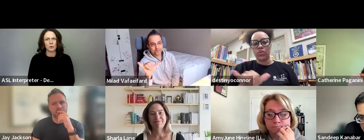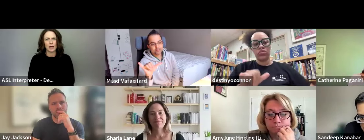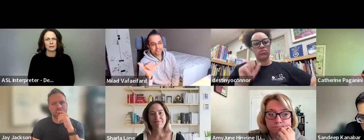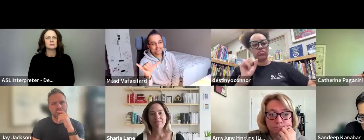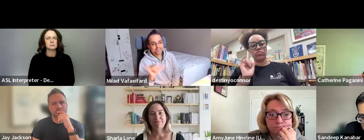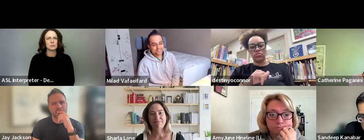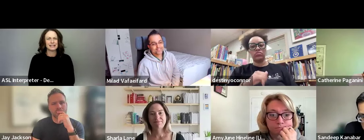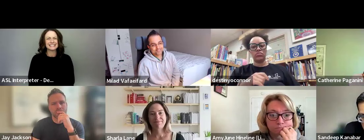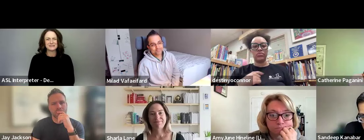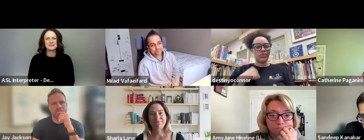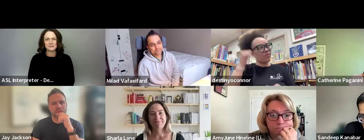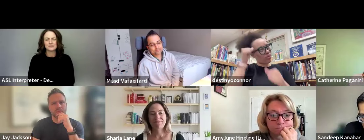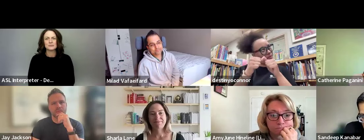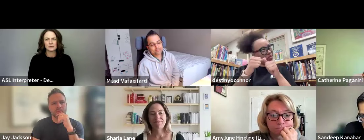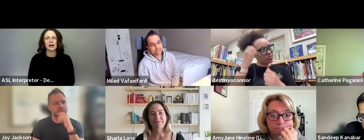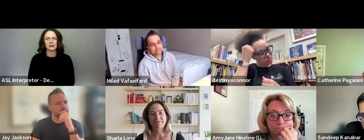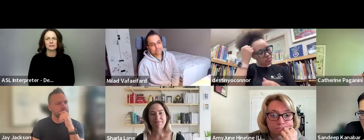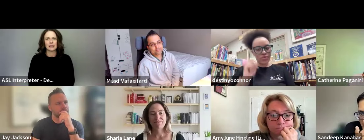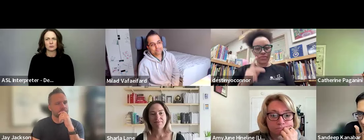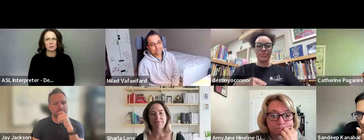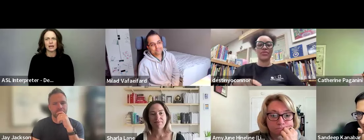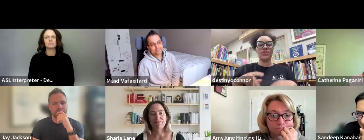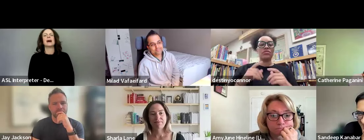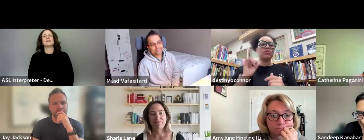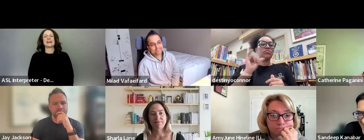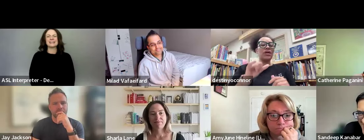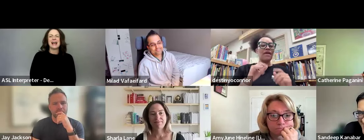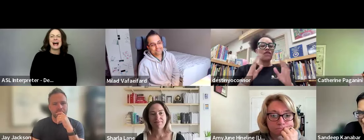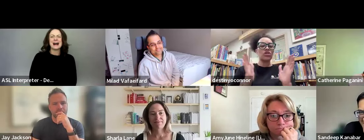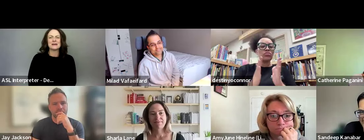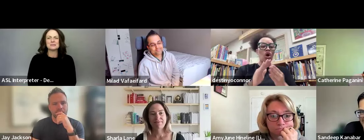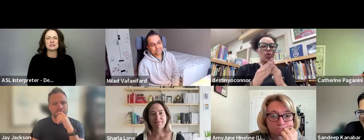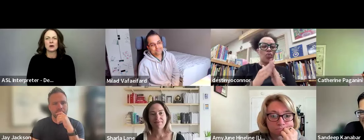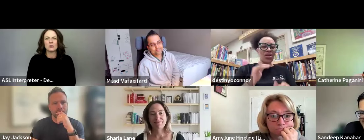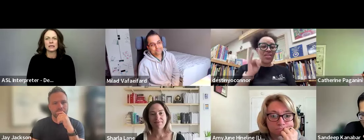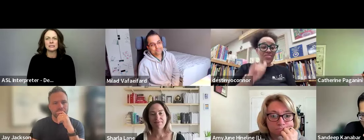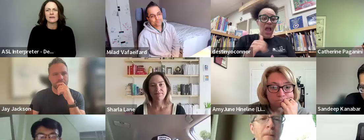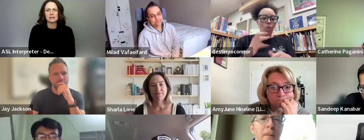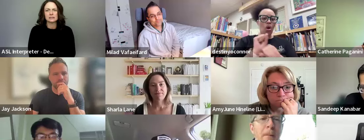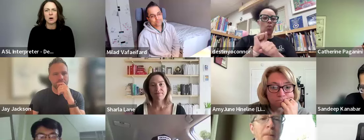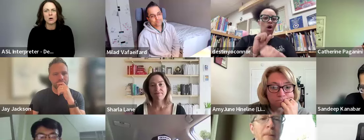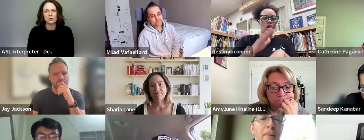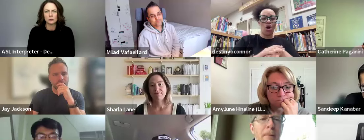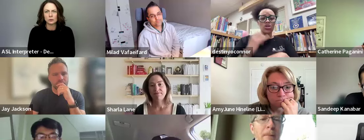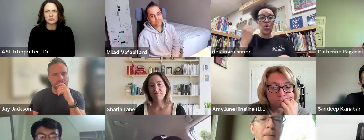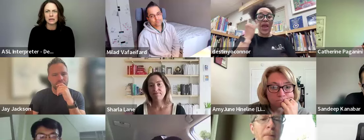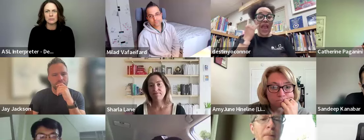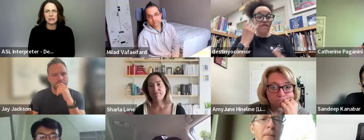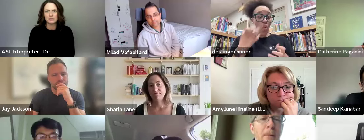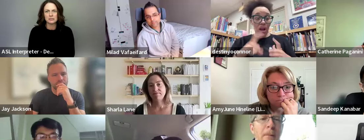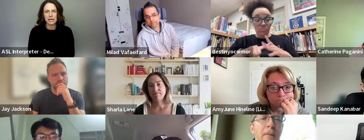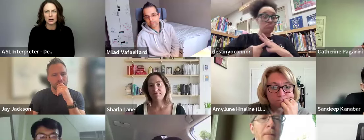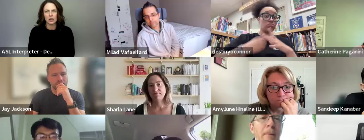back and forth Y, Budapest. Yeah, I have to remember that. Okay. So he's having small groups